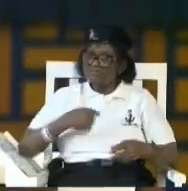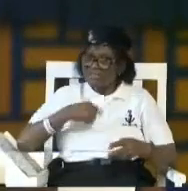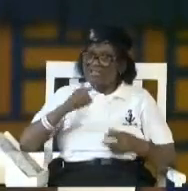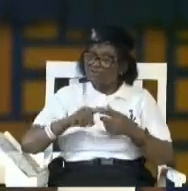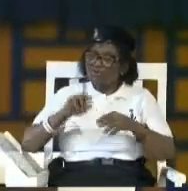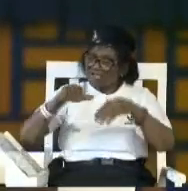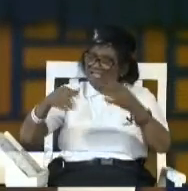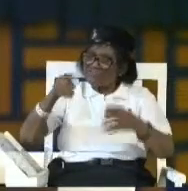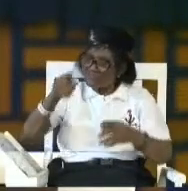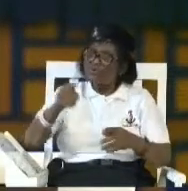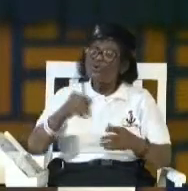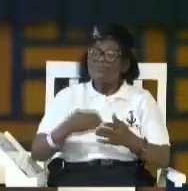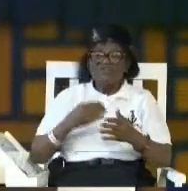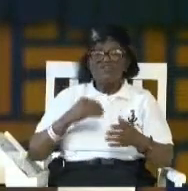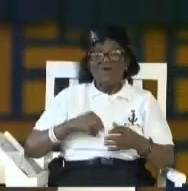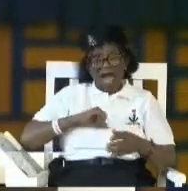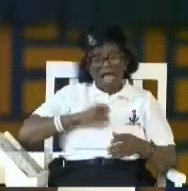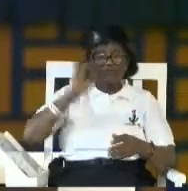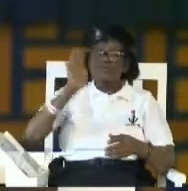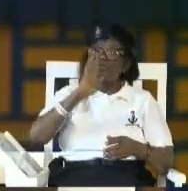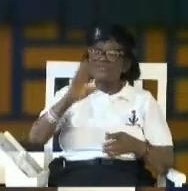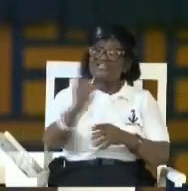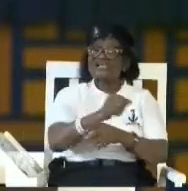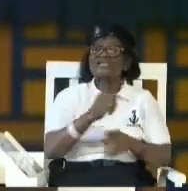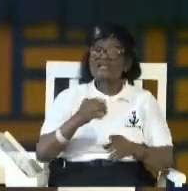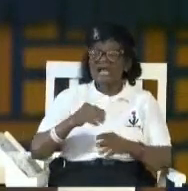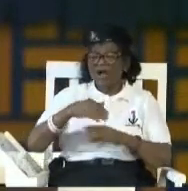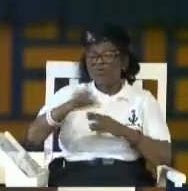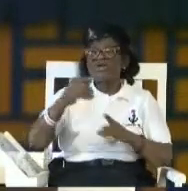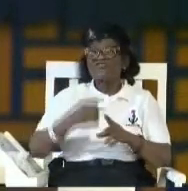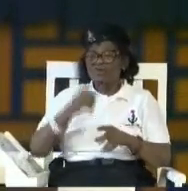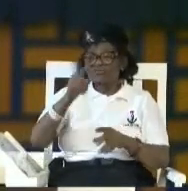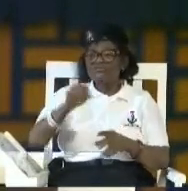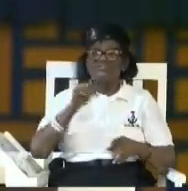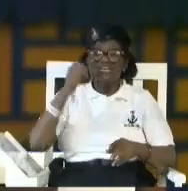before I be taken away from you?" He said, "I want a double portion of your power."